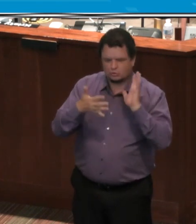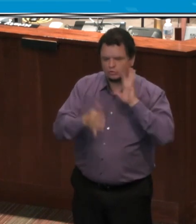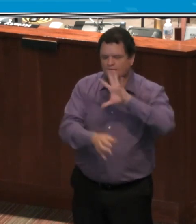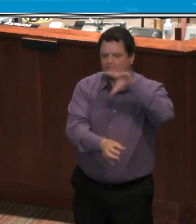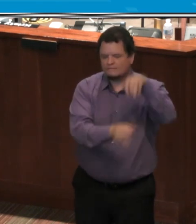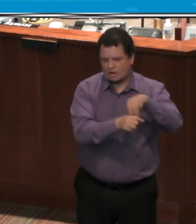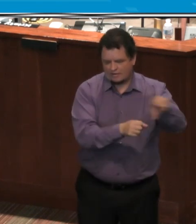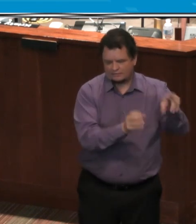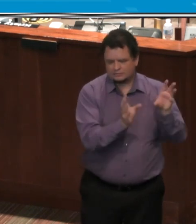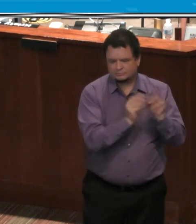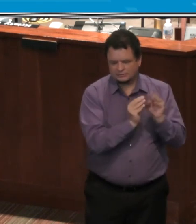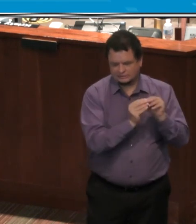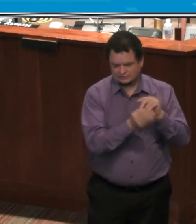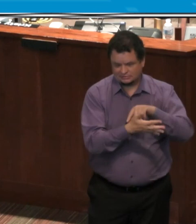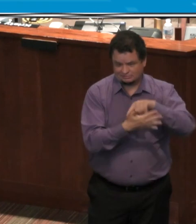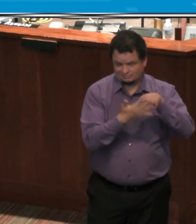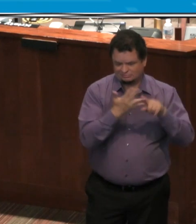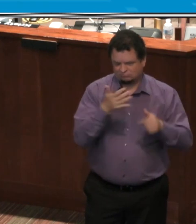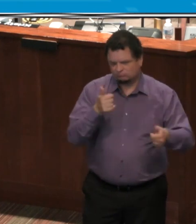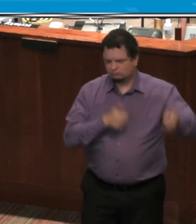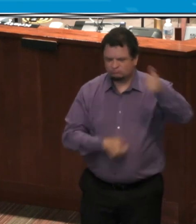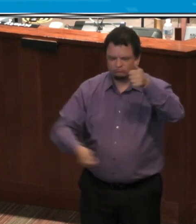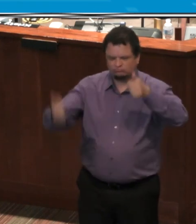who, and Brenda Heimbach, is she here?